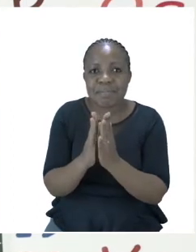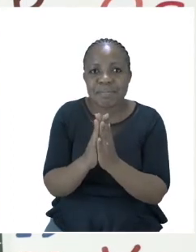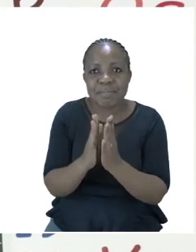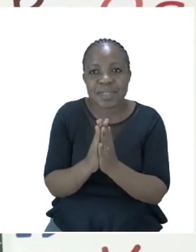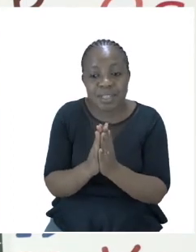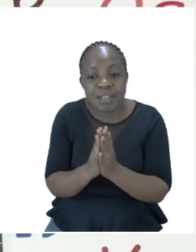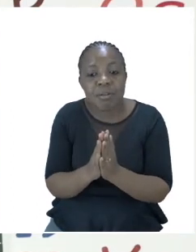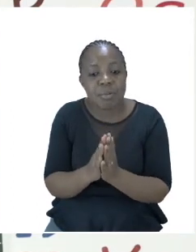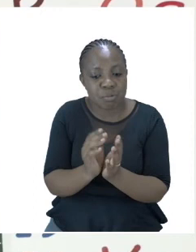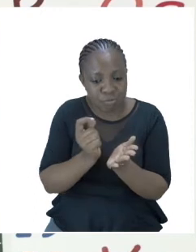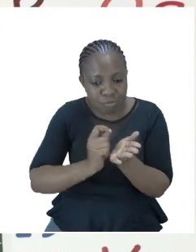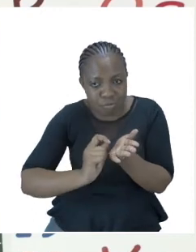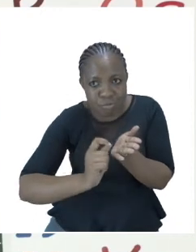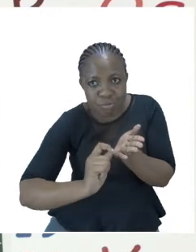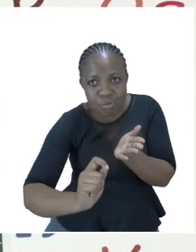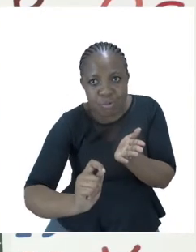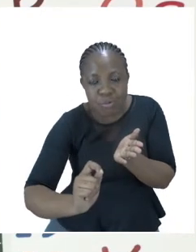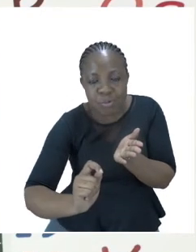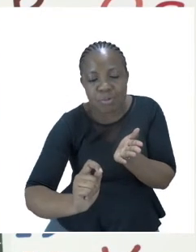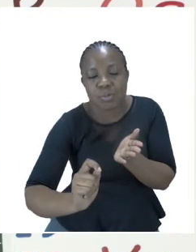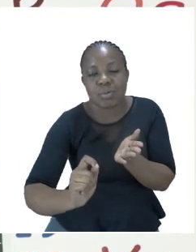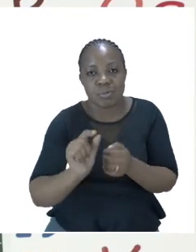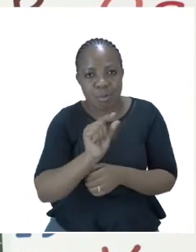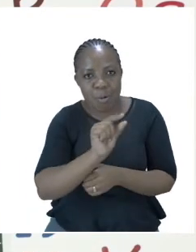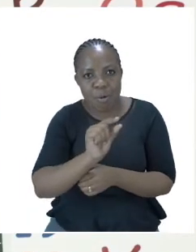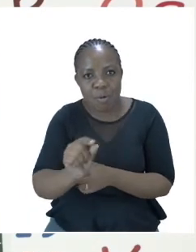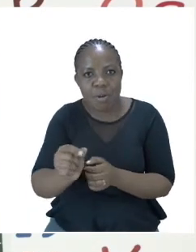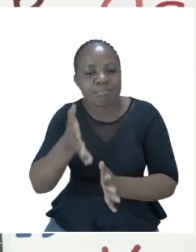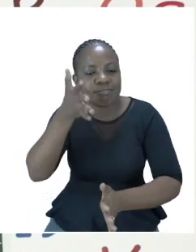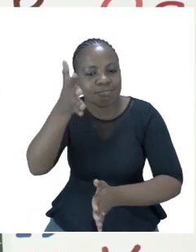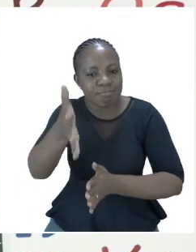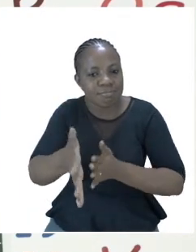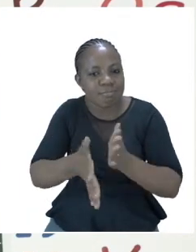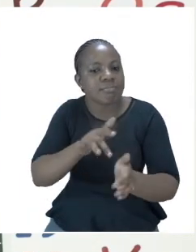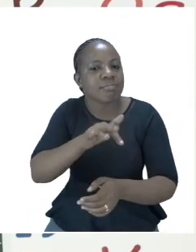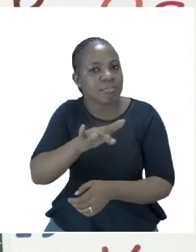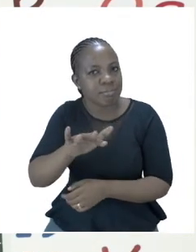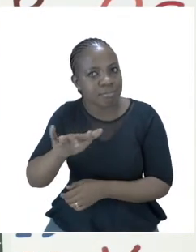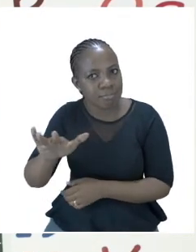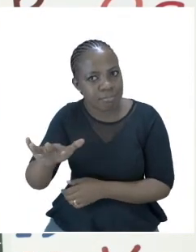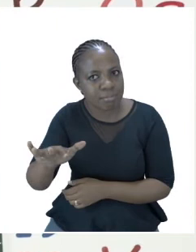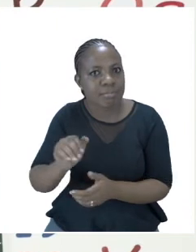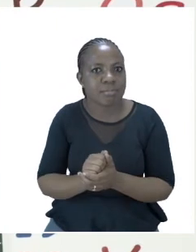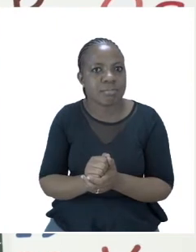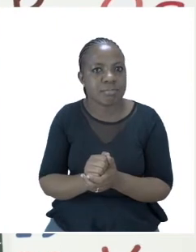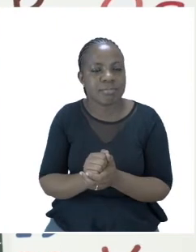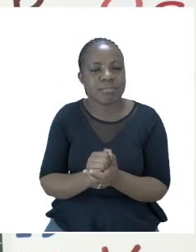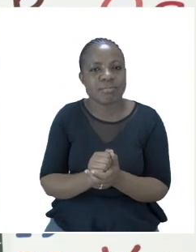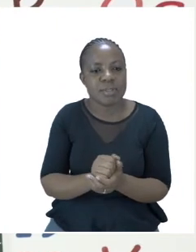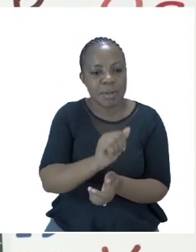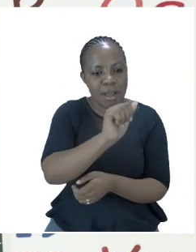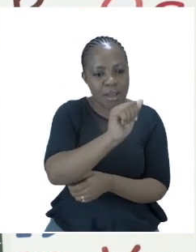out and make sure that they are the vowel sounds. Now, they don't always have to start with the vowel sound, but it needs